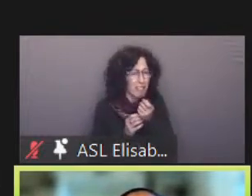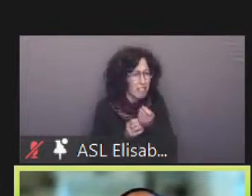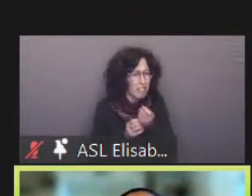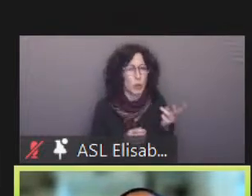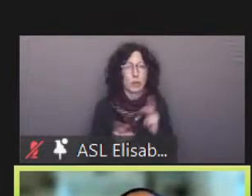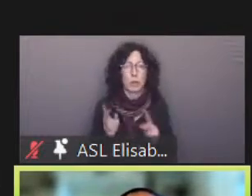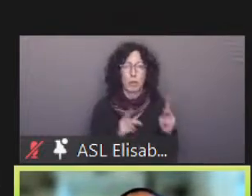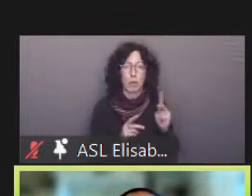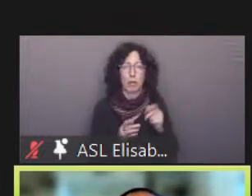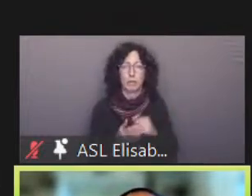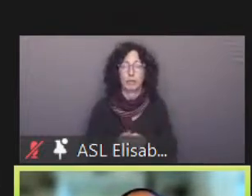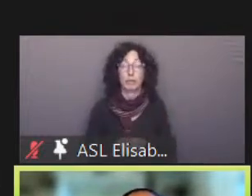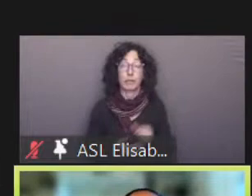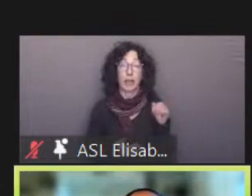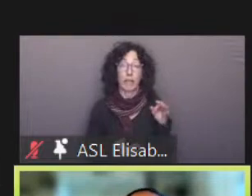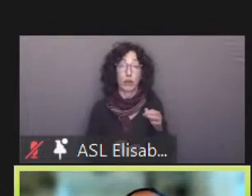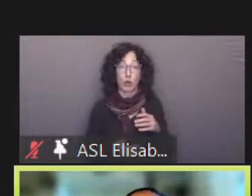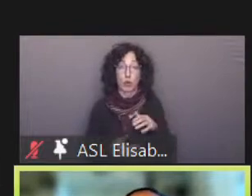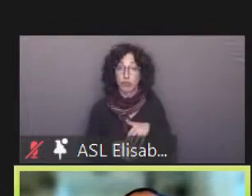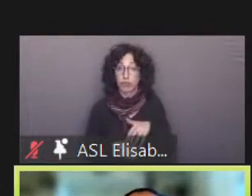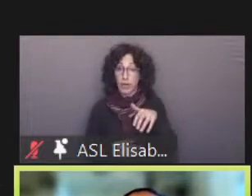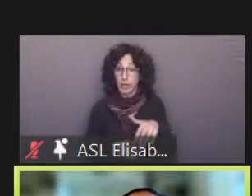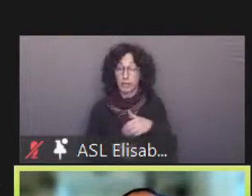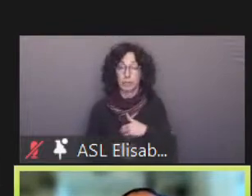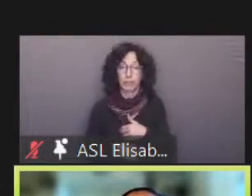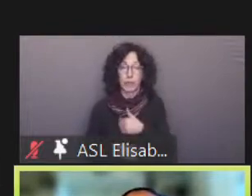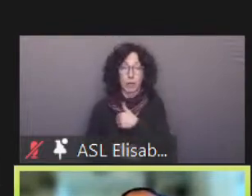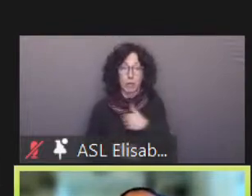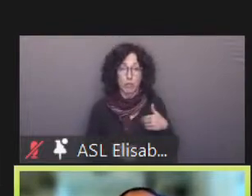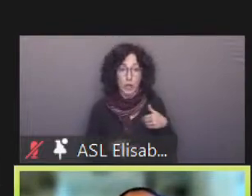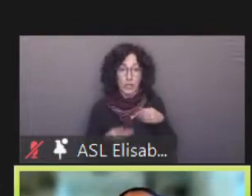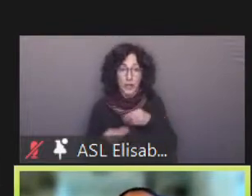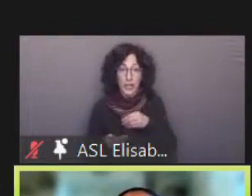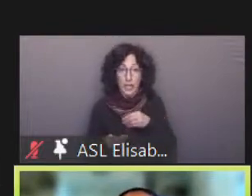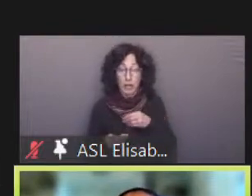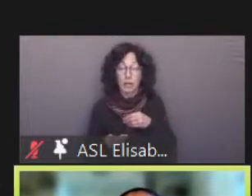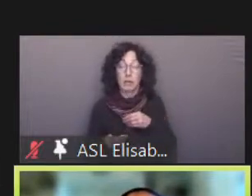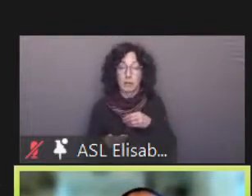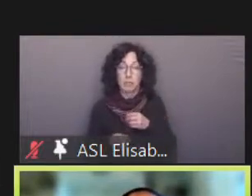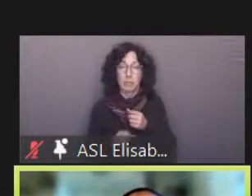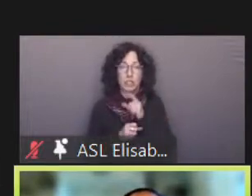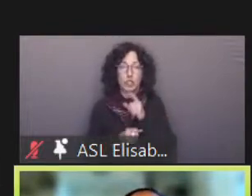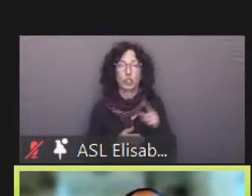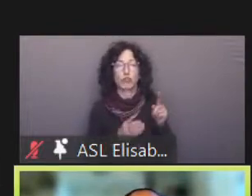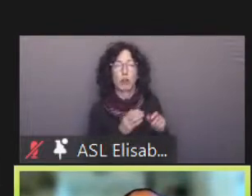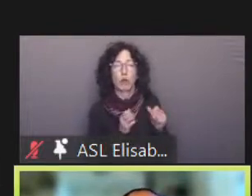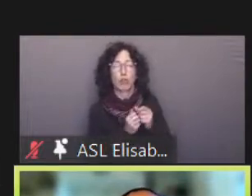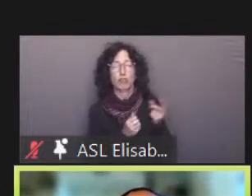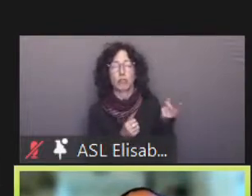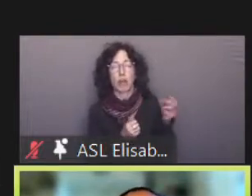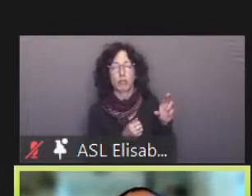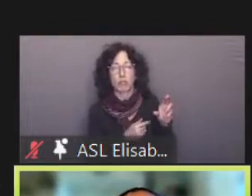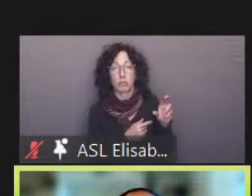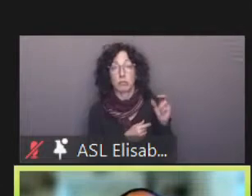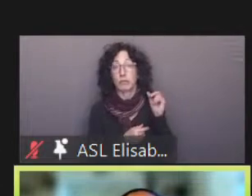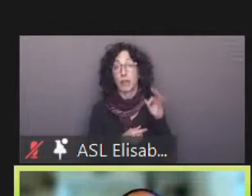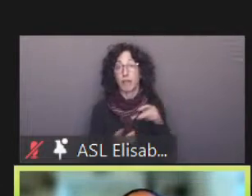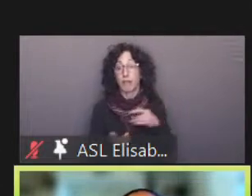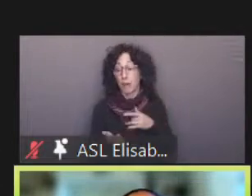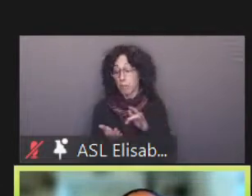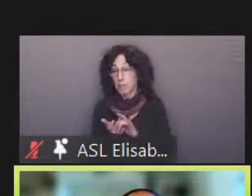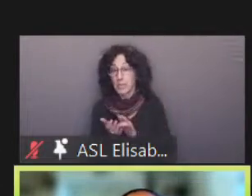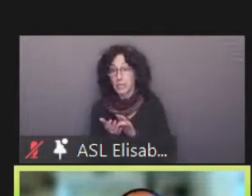If you're pregnant or breastfeeding, make sure you check in with your doctor before getting a vaccine. If you're taking medicines that